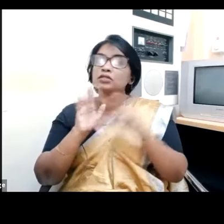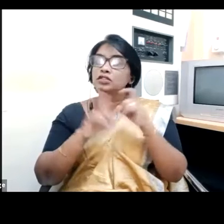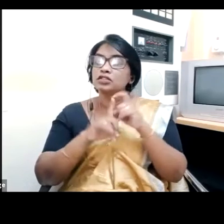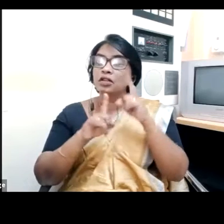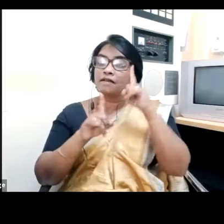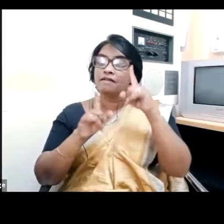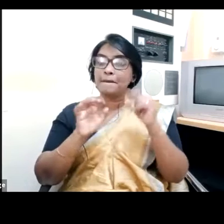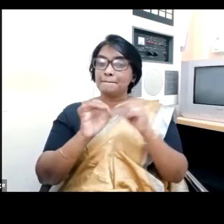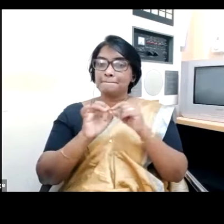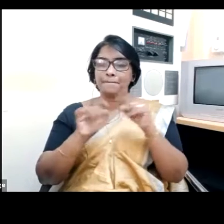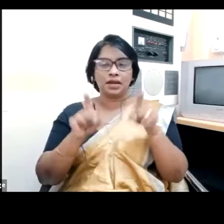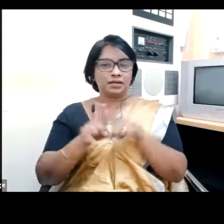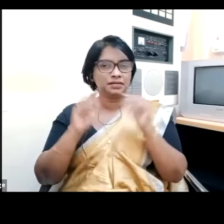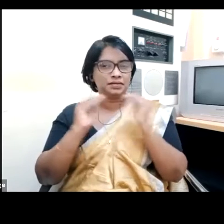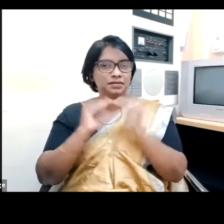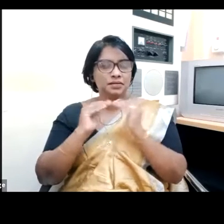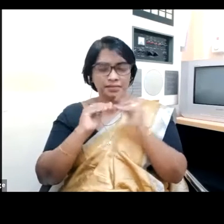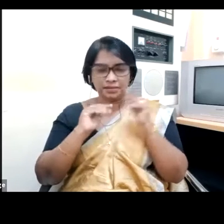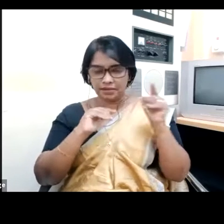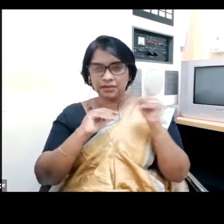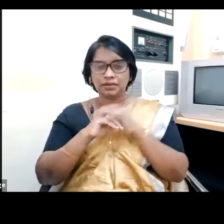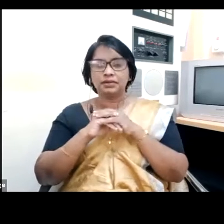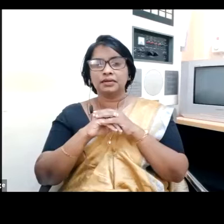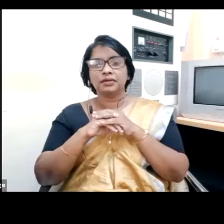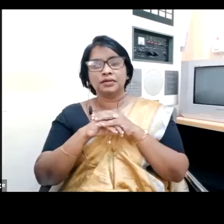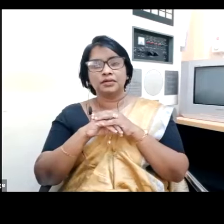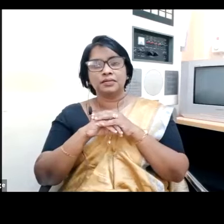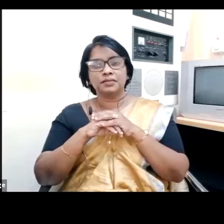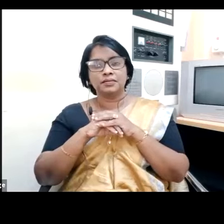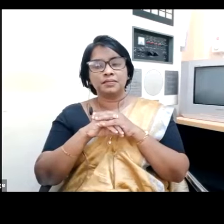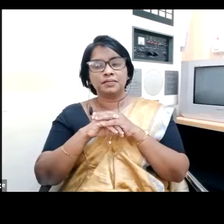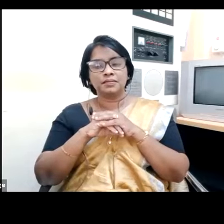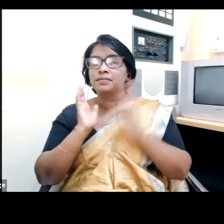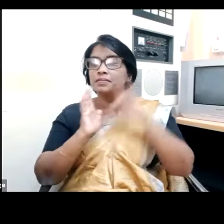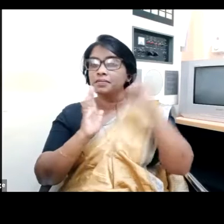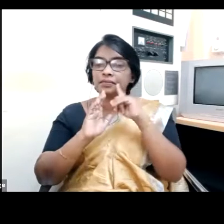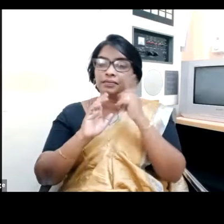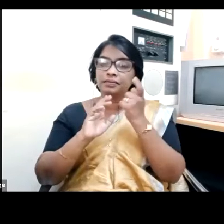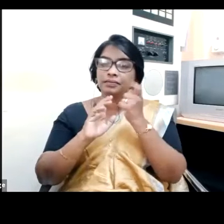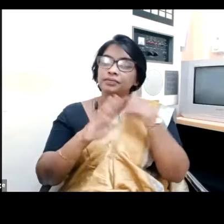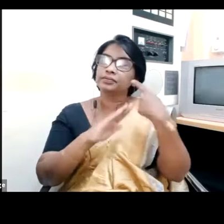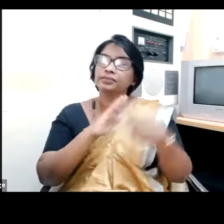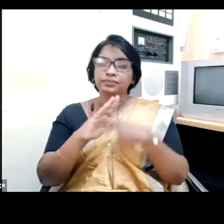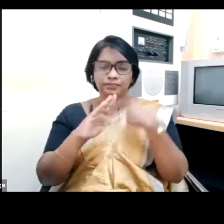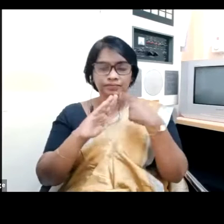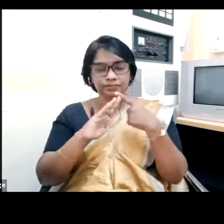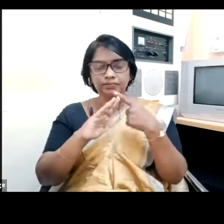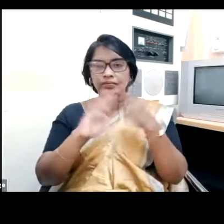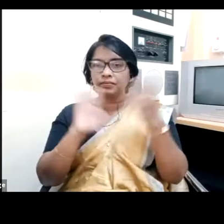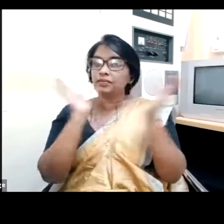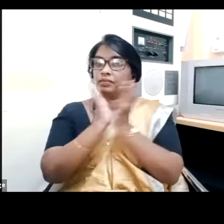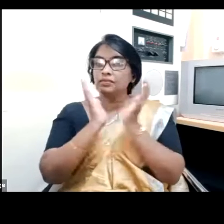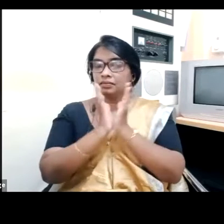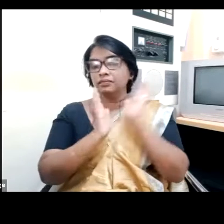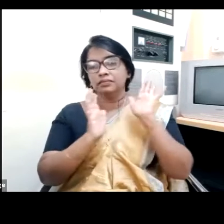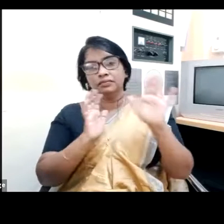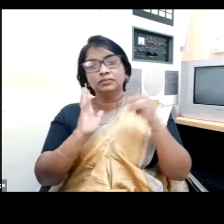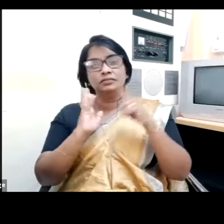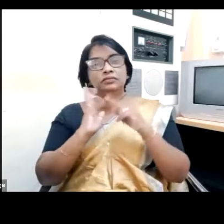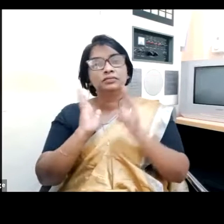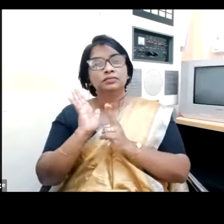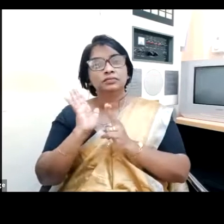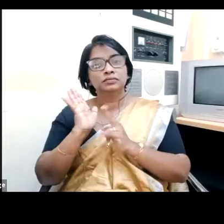services and the natural capital provided by Sri Lanka's forest is estimated at $5.6 billion. So we are talking